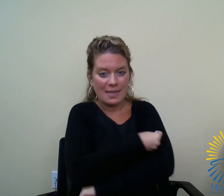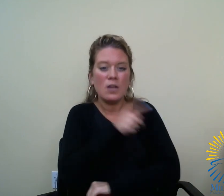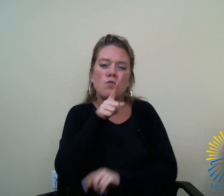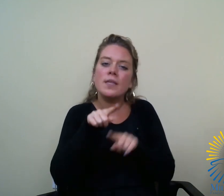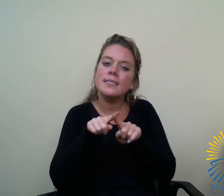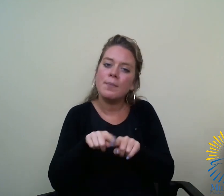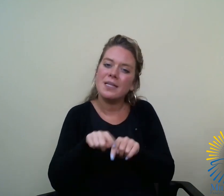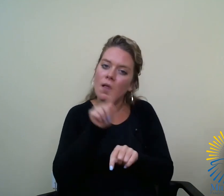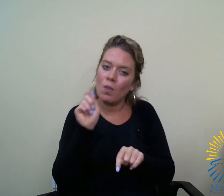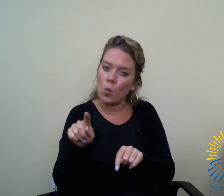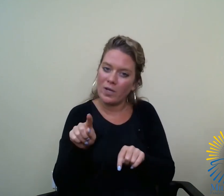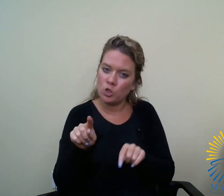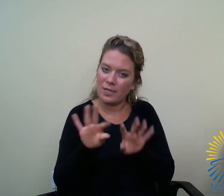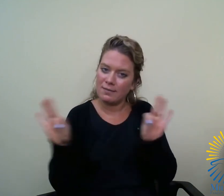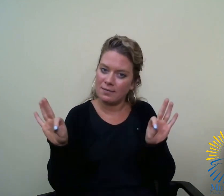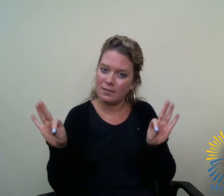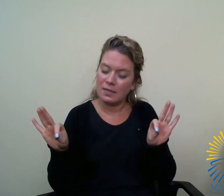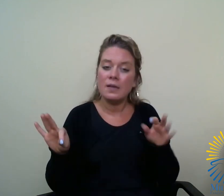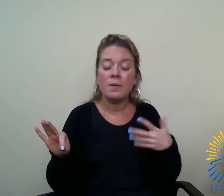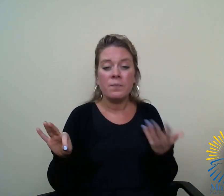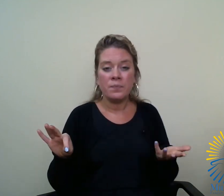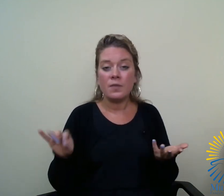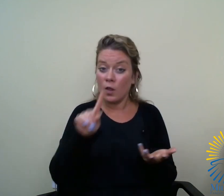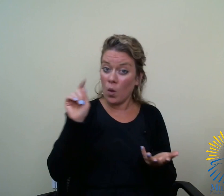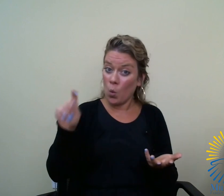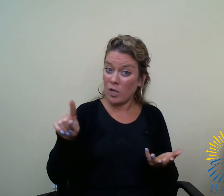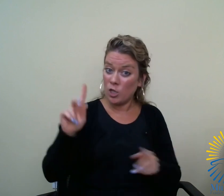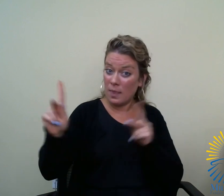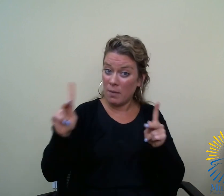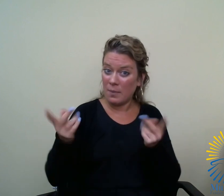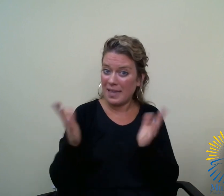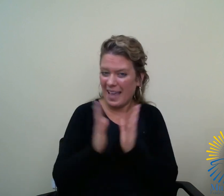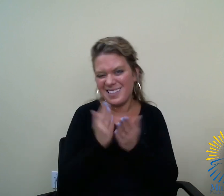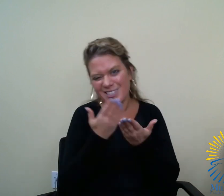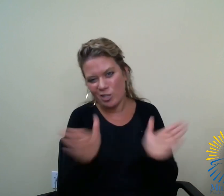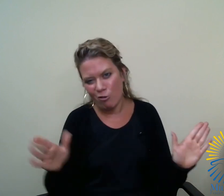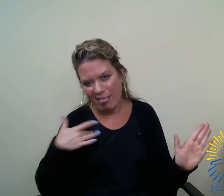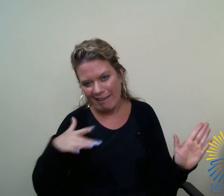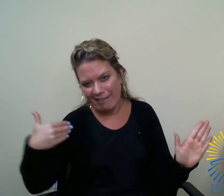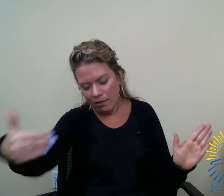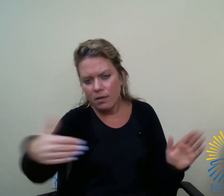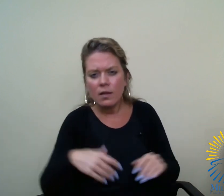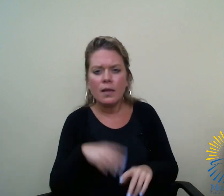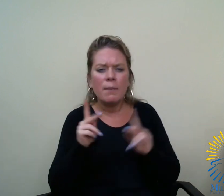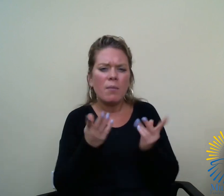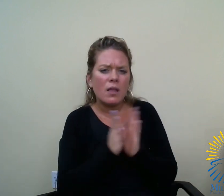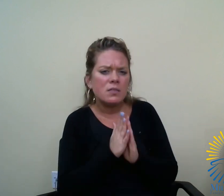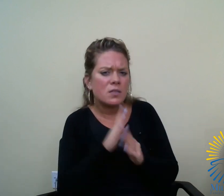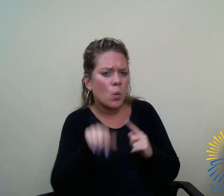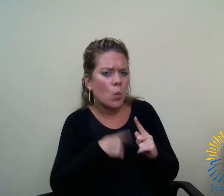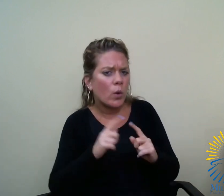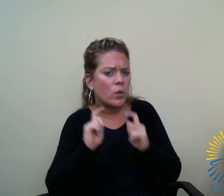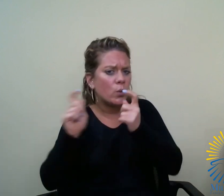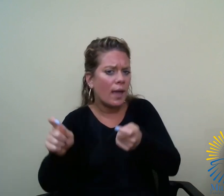on what the question that you ask. So the question that the public asks generally is, well, when you gave people